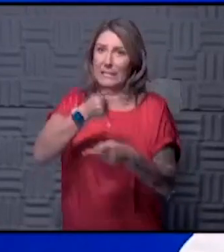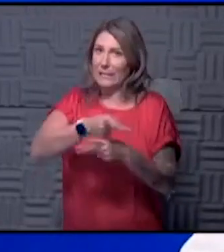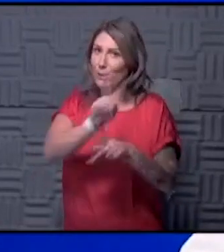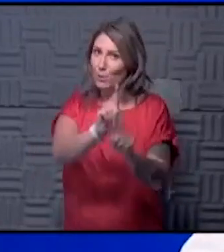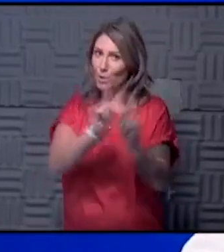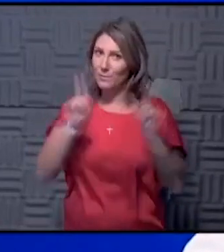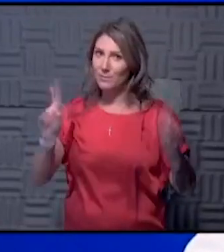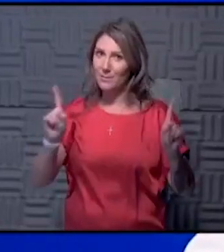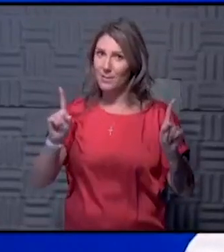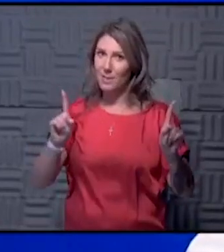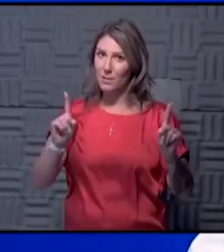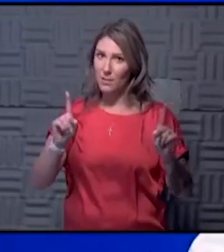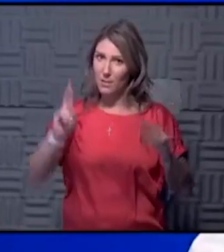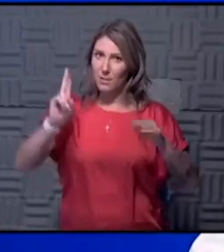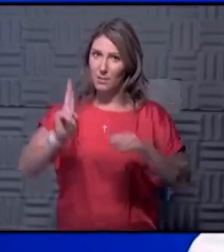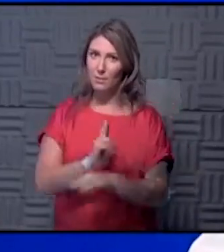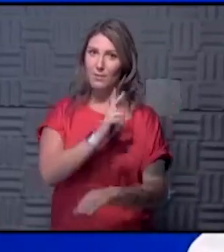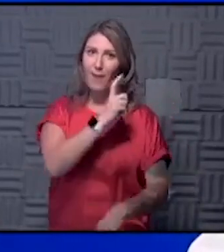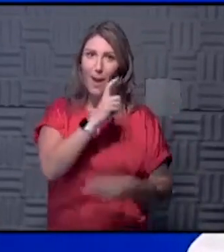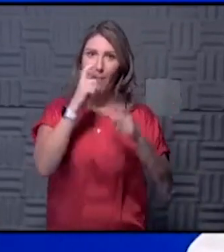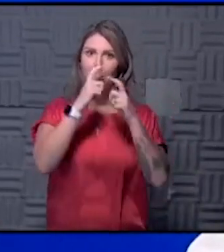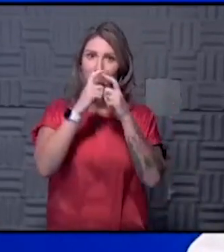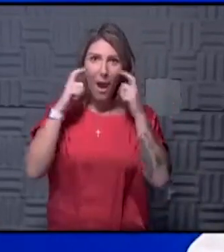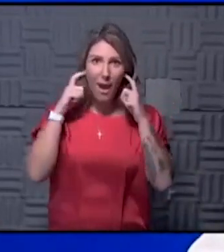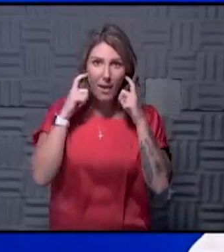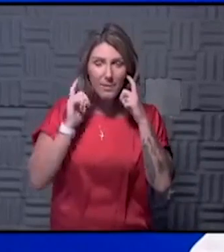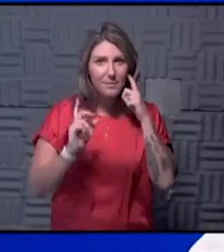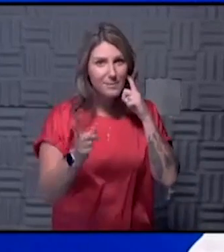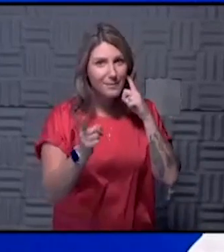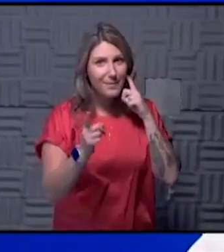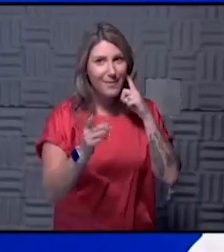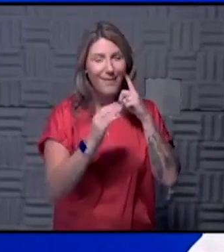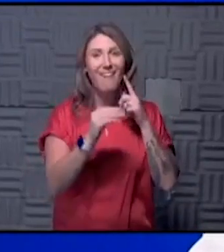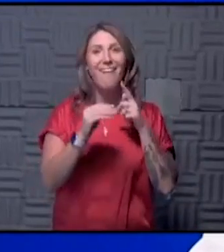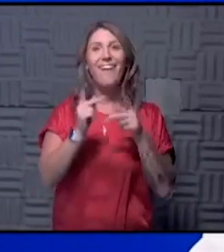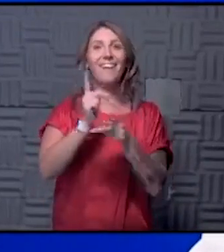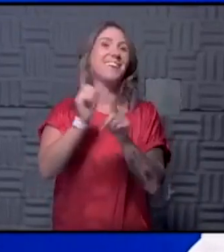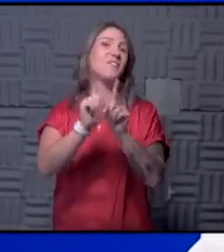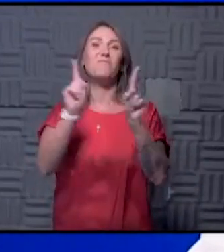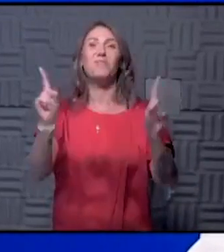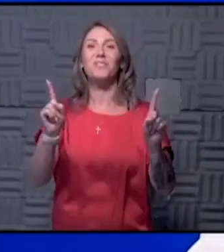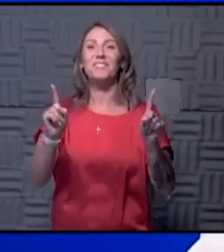distance. Wear a mask and